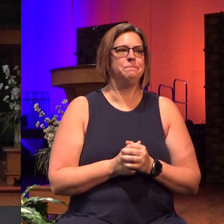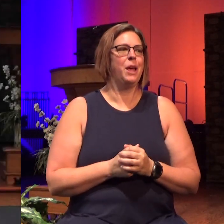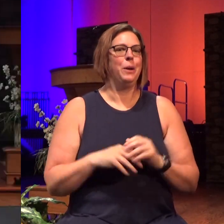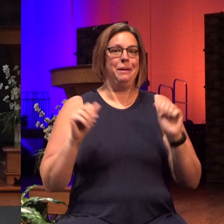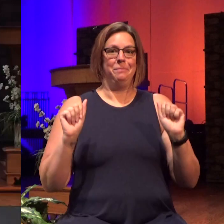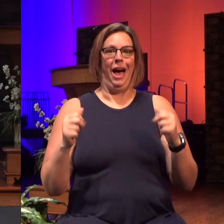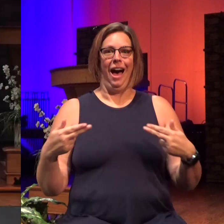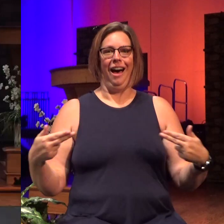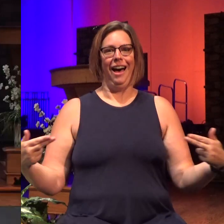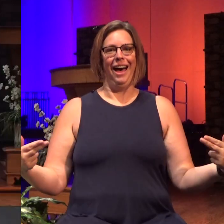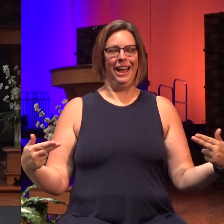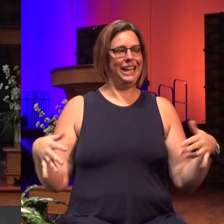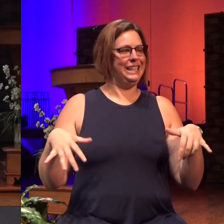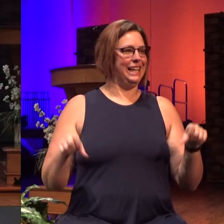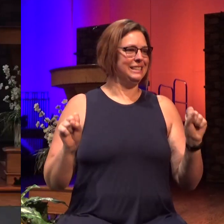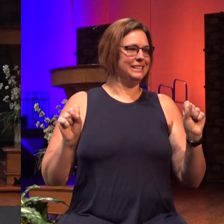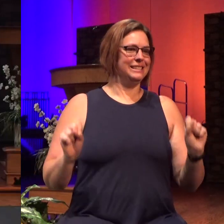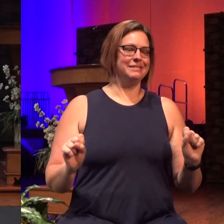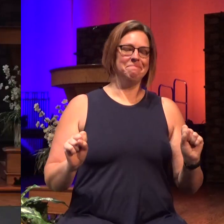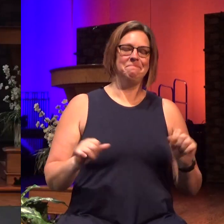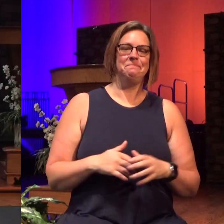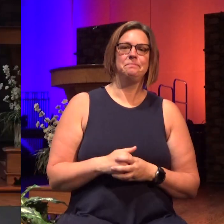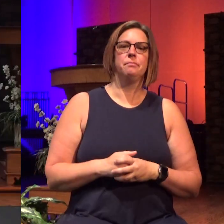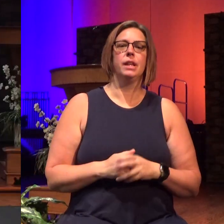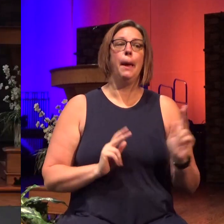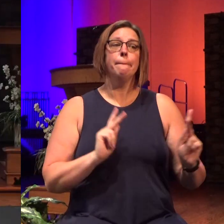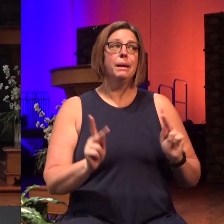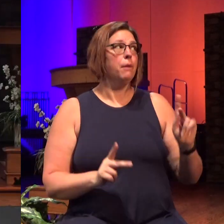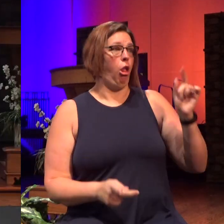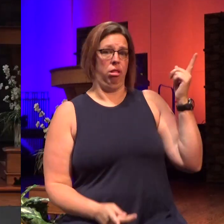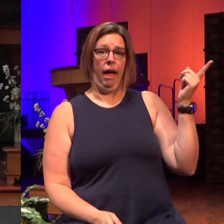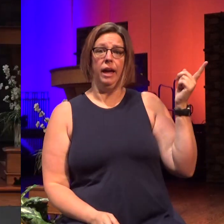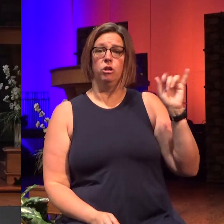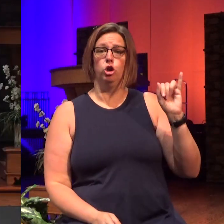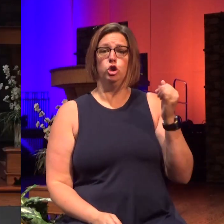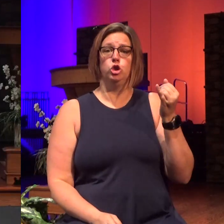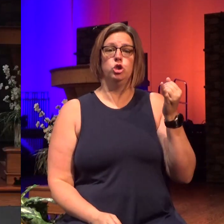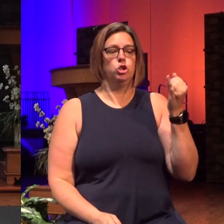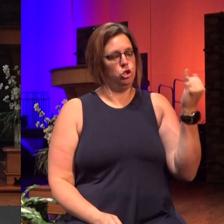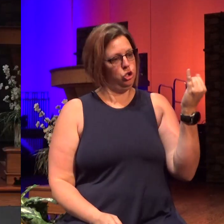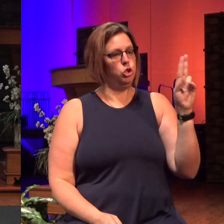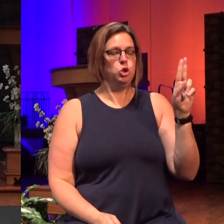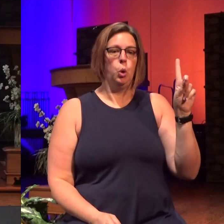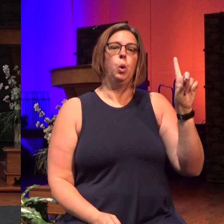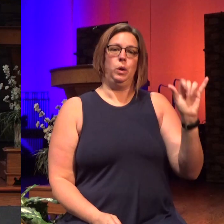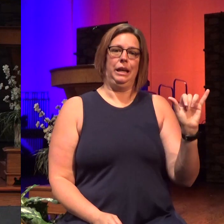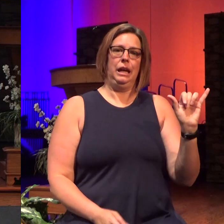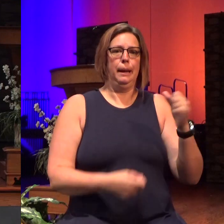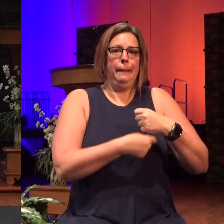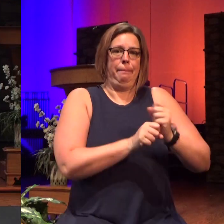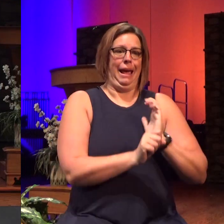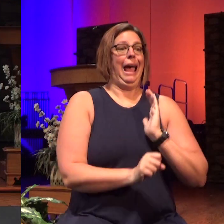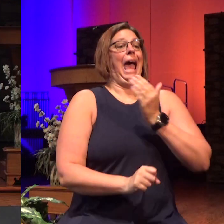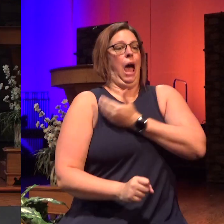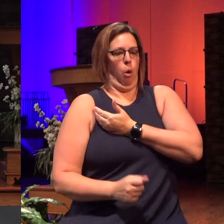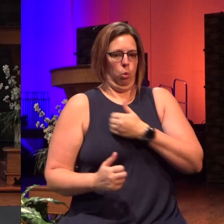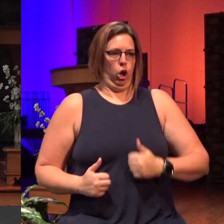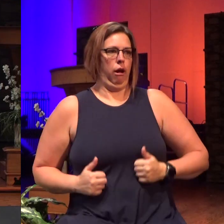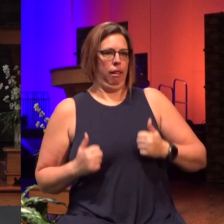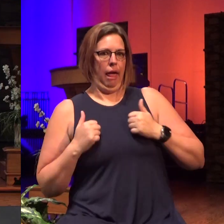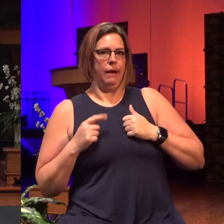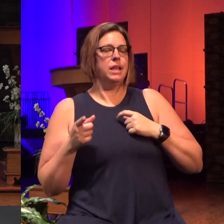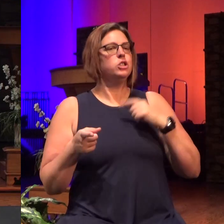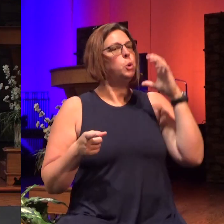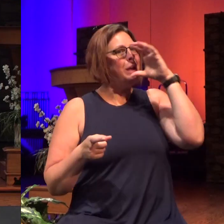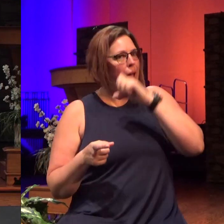Yes. And people like Judy make such a difference in our lives, and indeed, as you might have guessed and